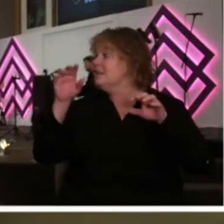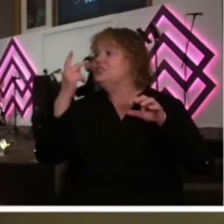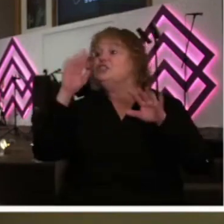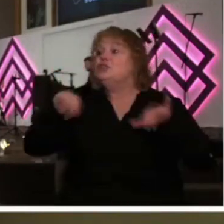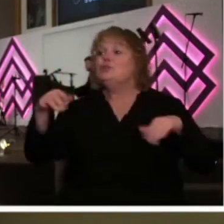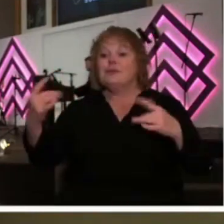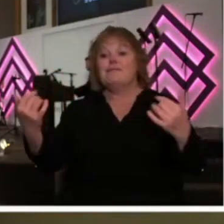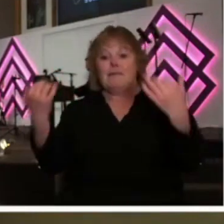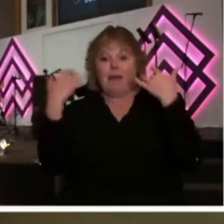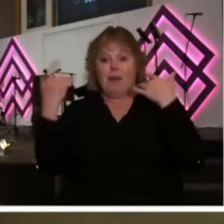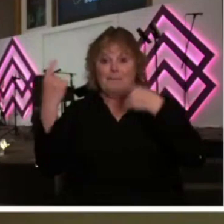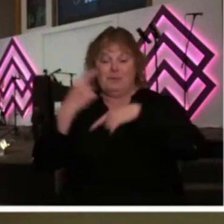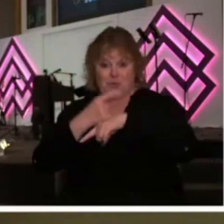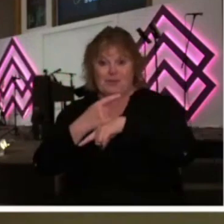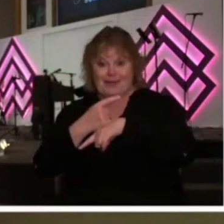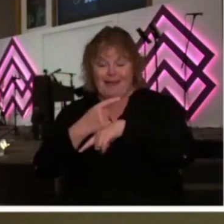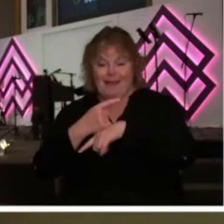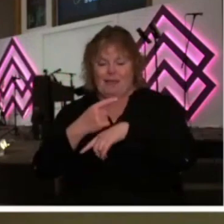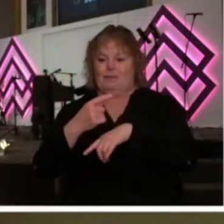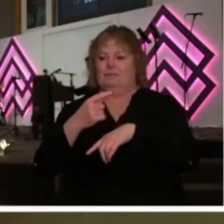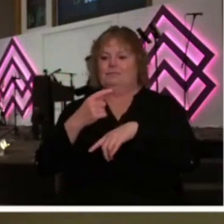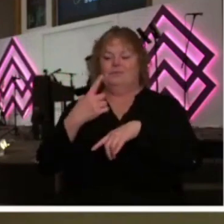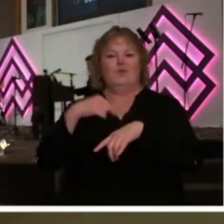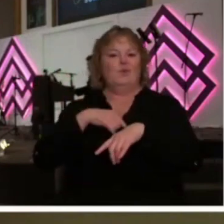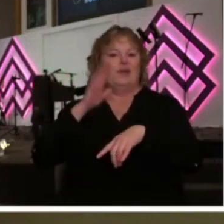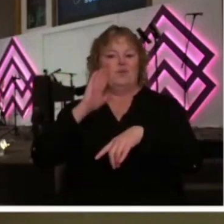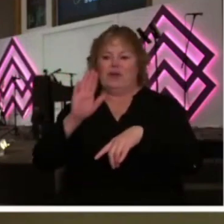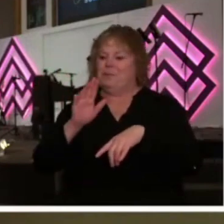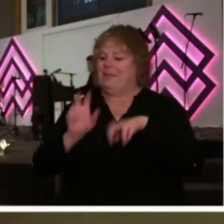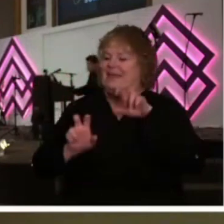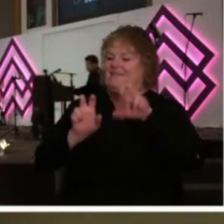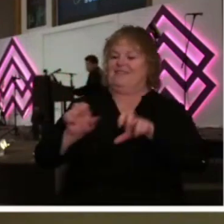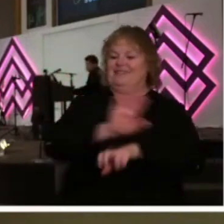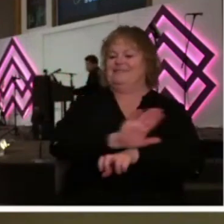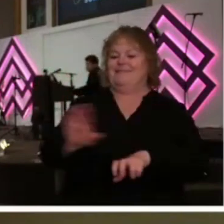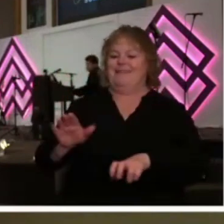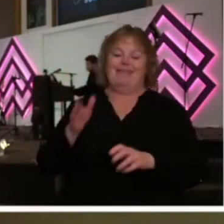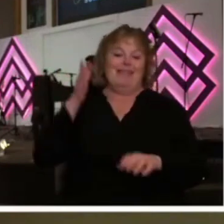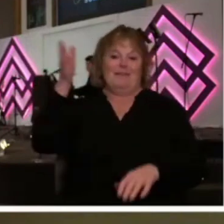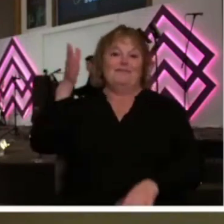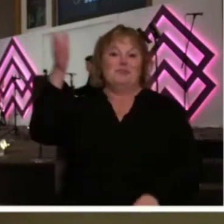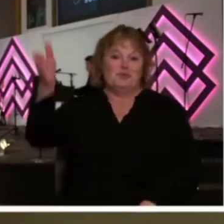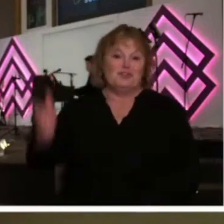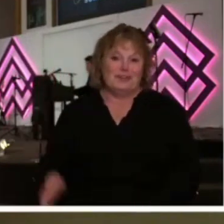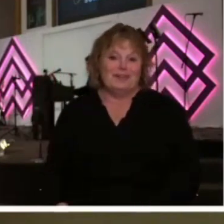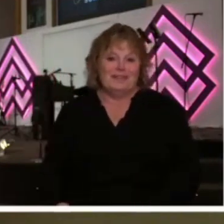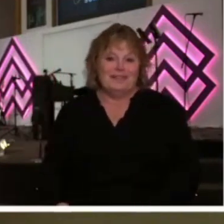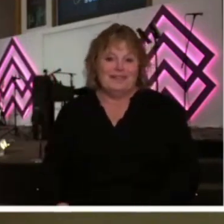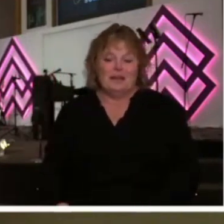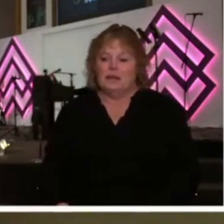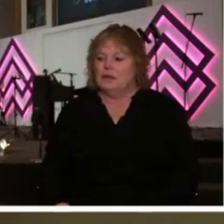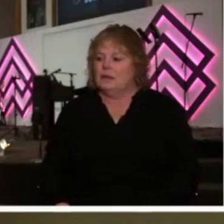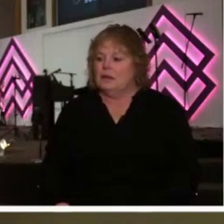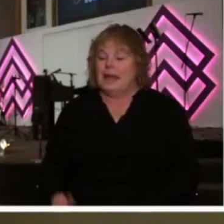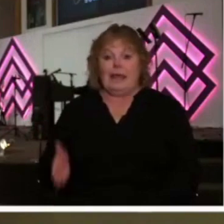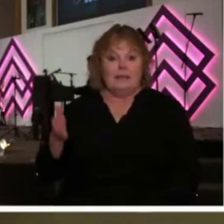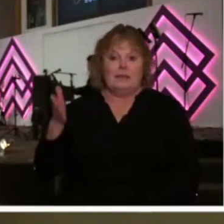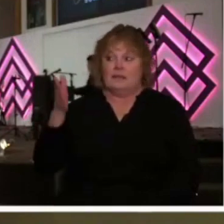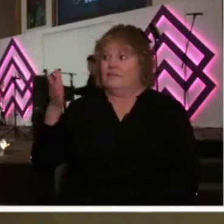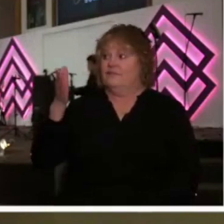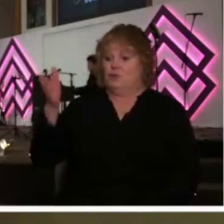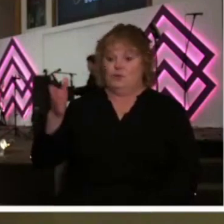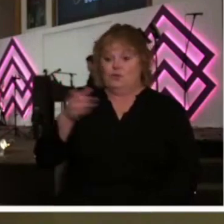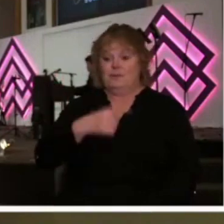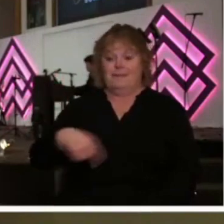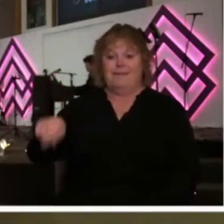we know that what we are doing is investing in them. There will come a time when, as accountable adults, they